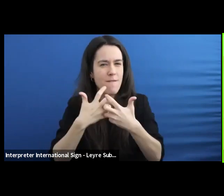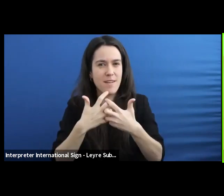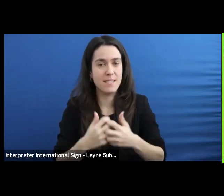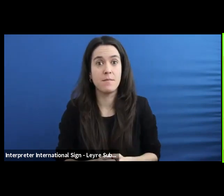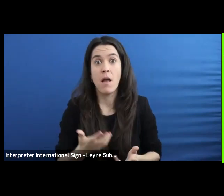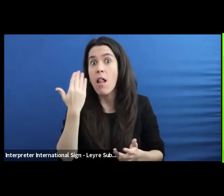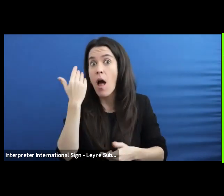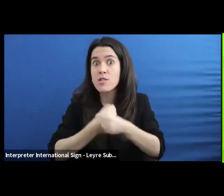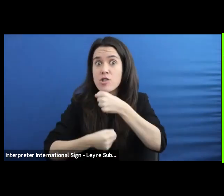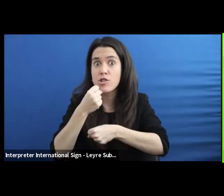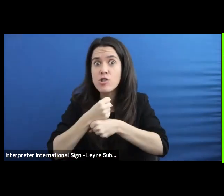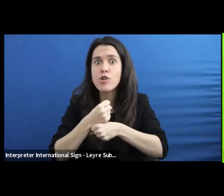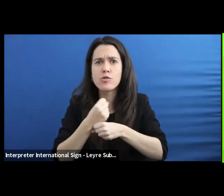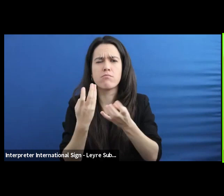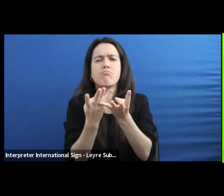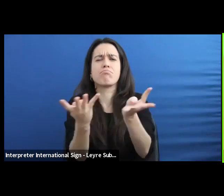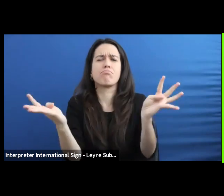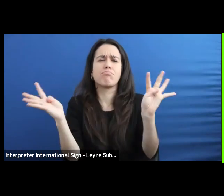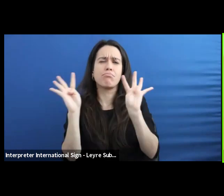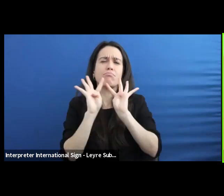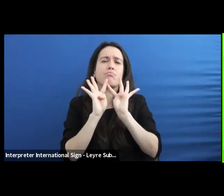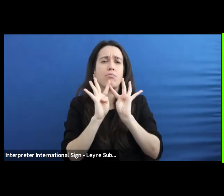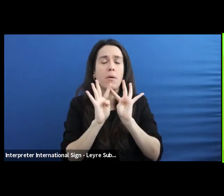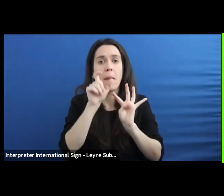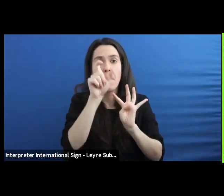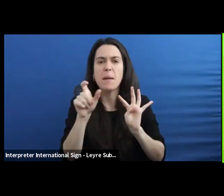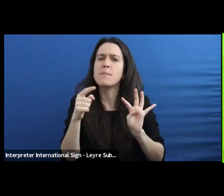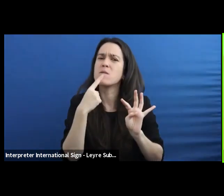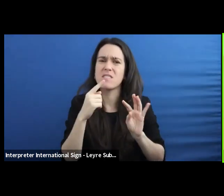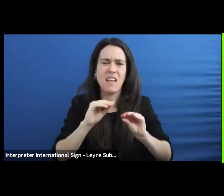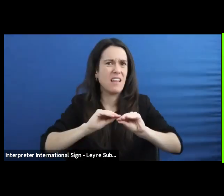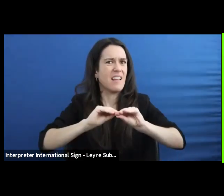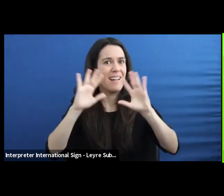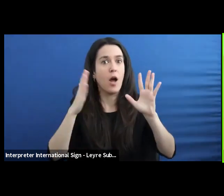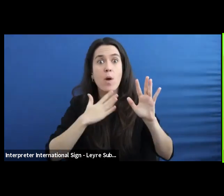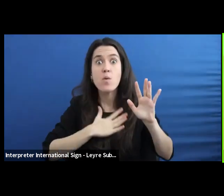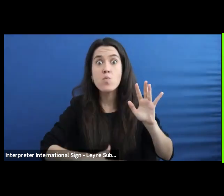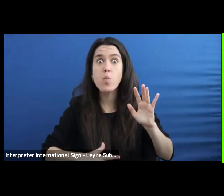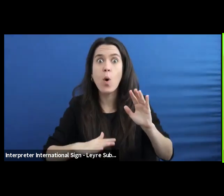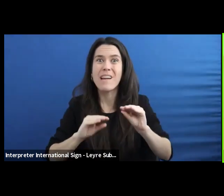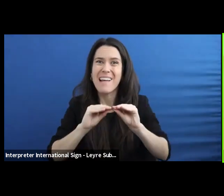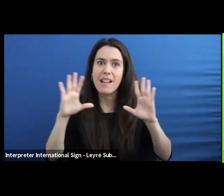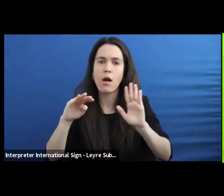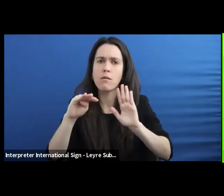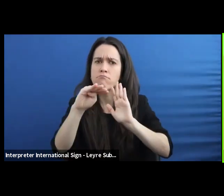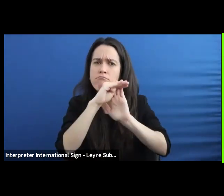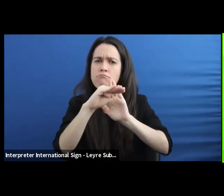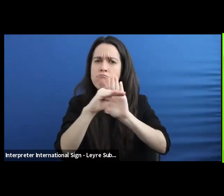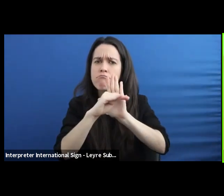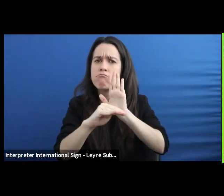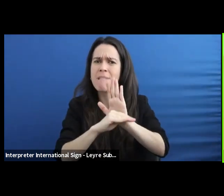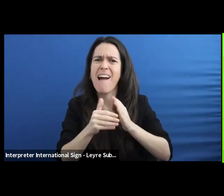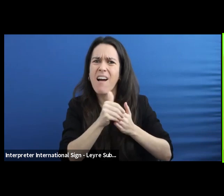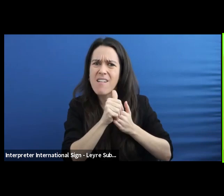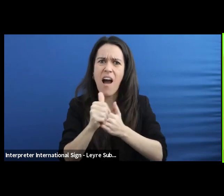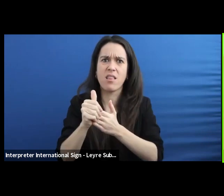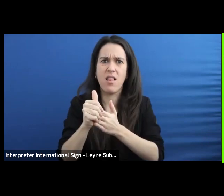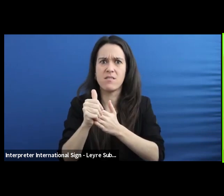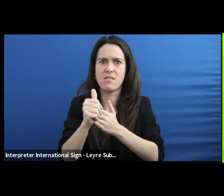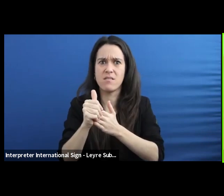majority of participants said quite clearly, we want more rules. We want strict guidelines. And only few